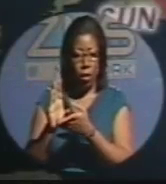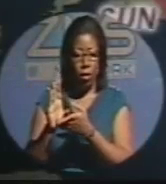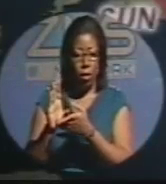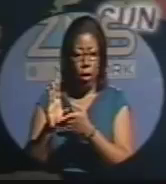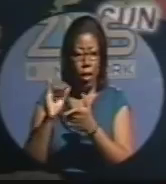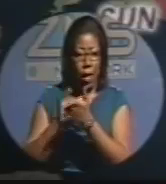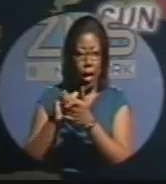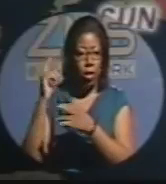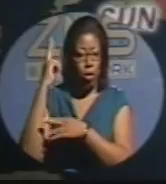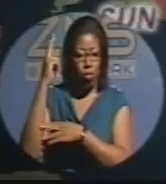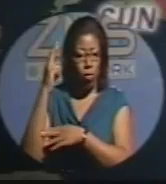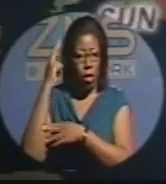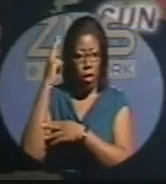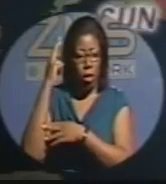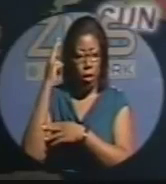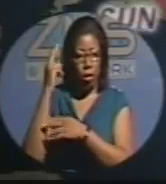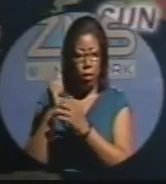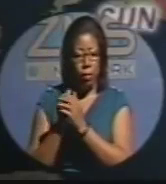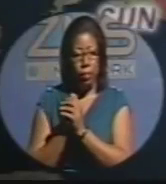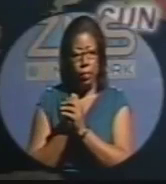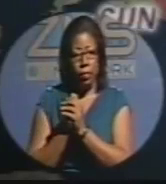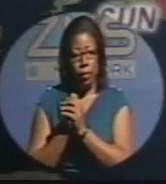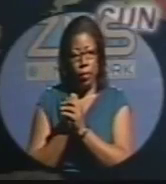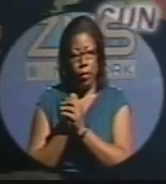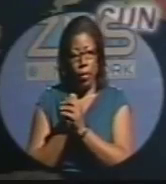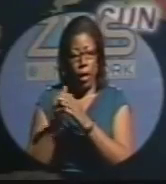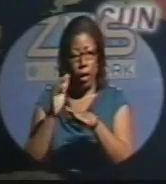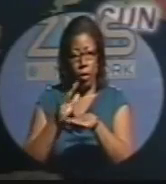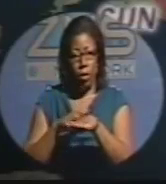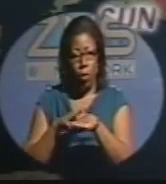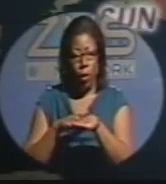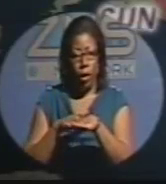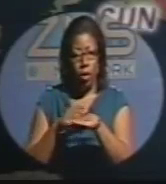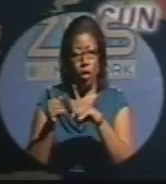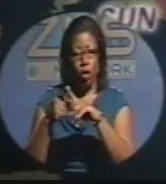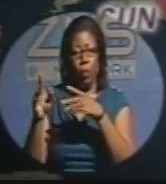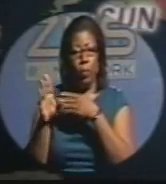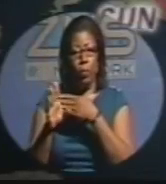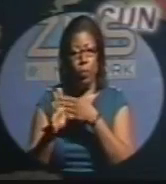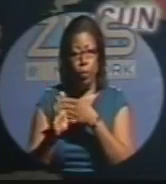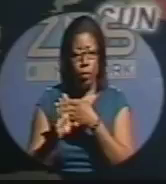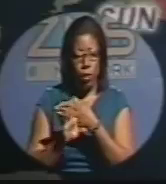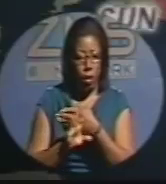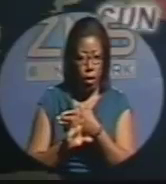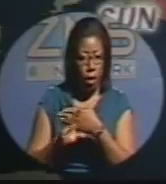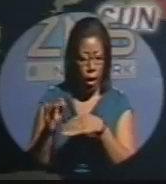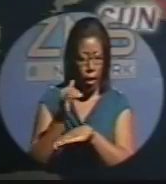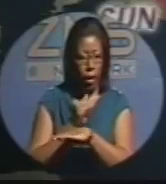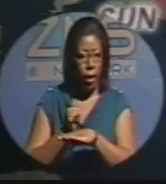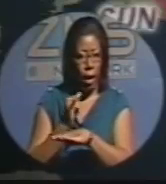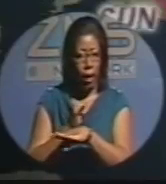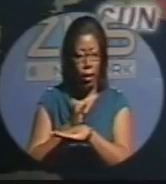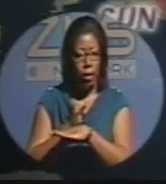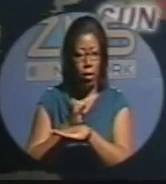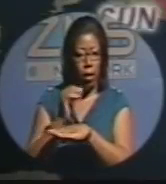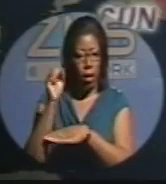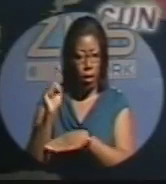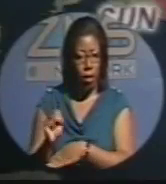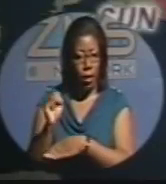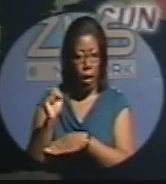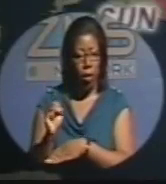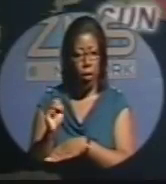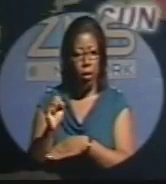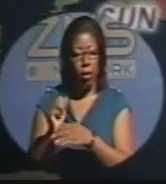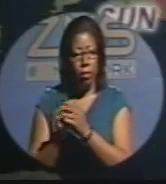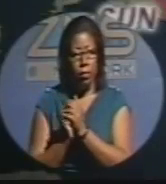reason, we have bumped up that watch to a warning to protect those islands in the central and the southeastern parts of the country, meaning that they could possibly get